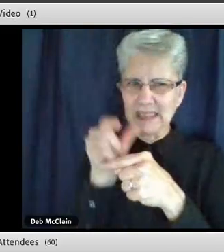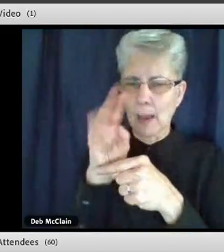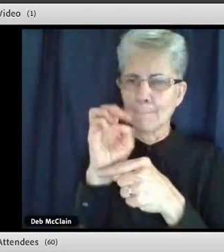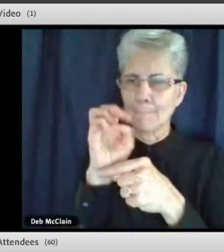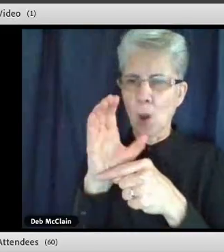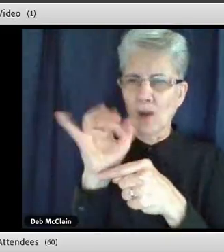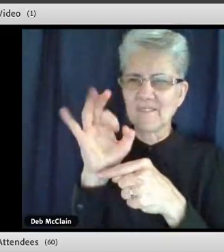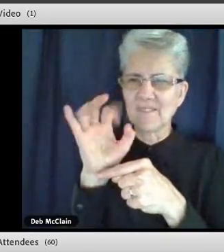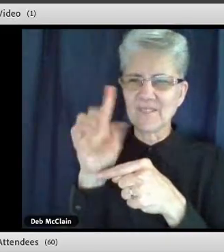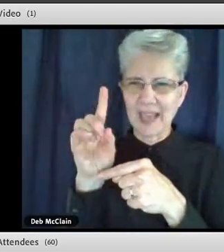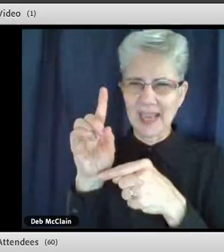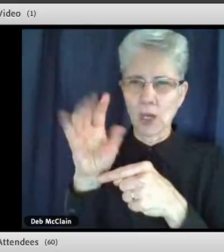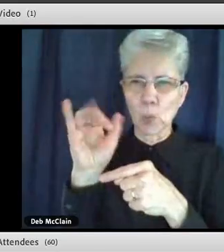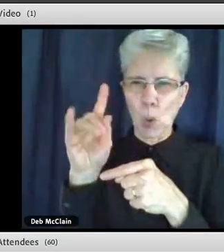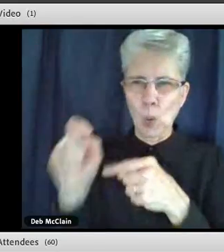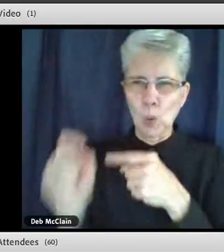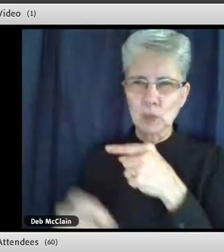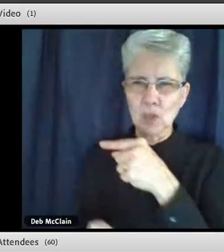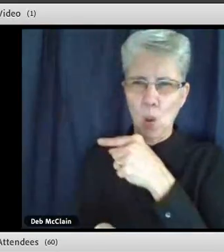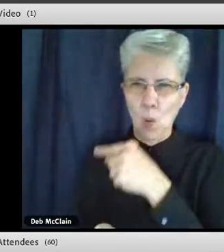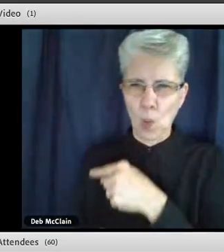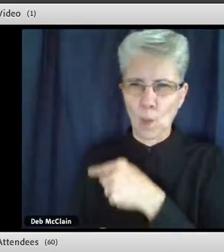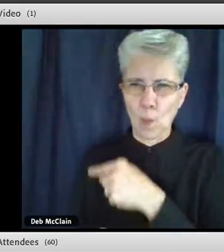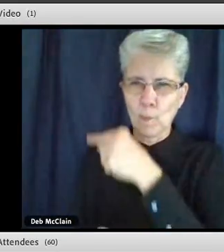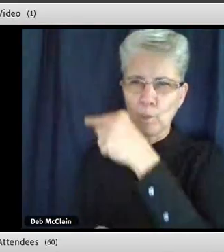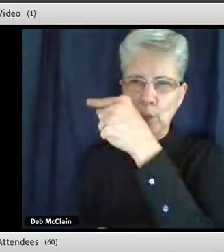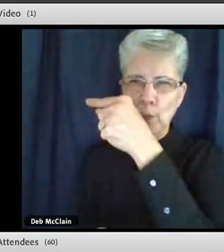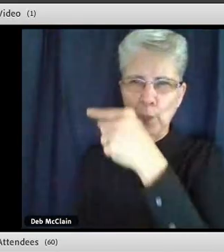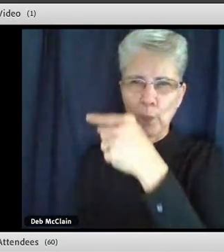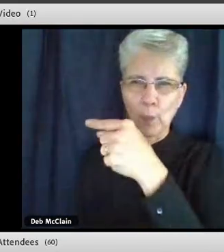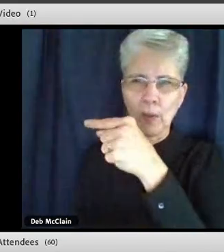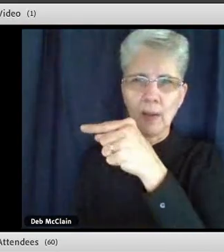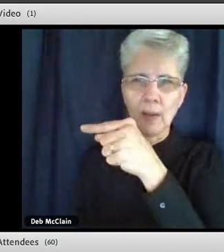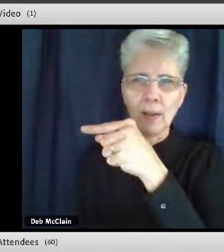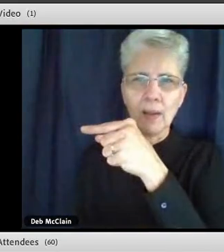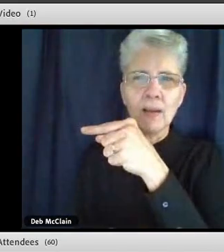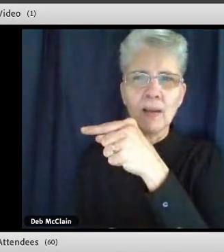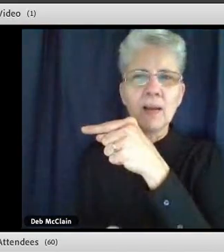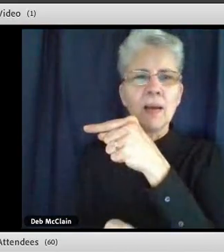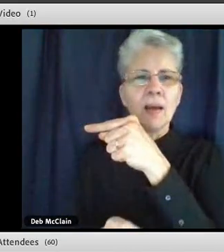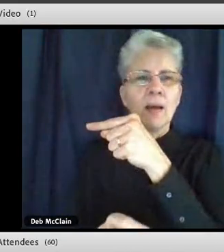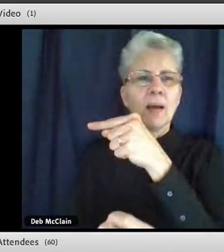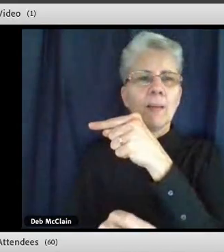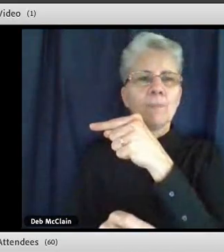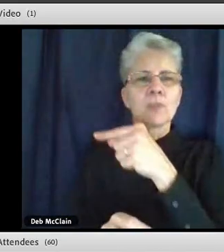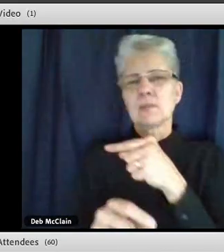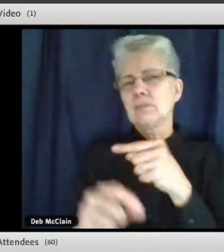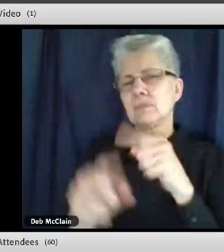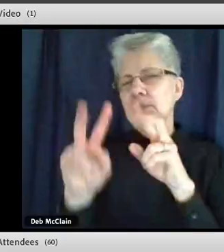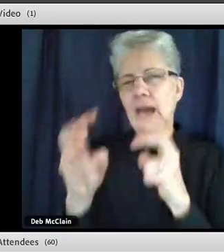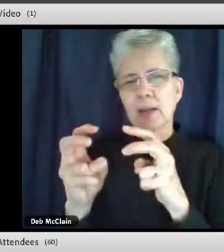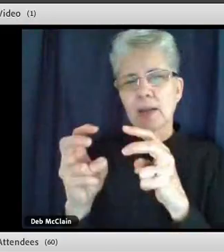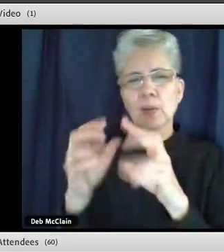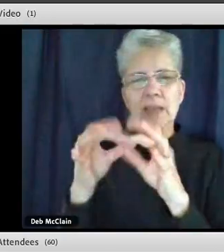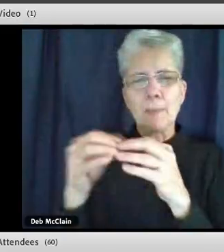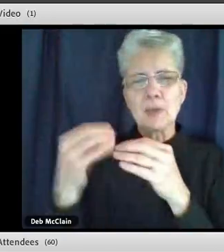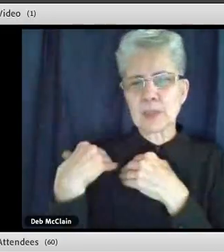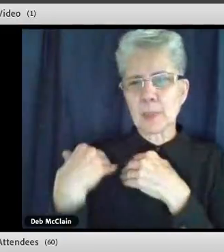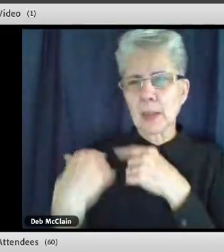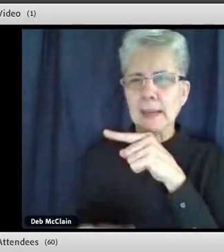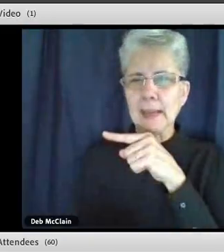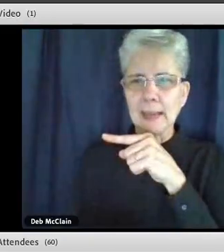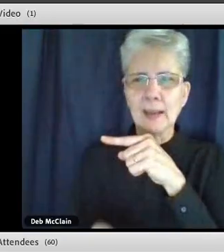kind of determine the field. Okay, there's like the 245 is title and statement of responsibility information.